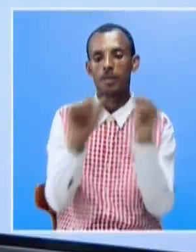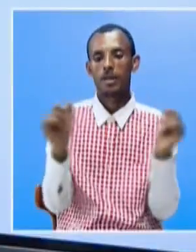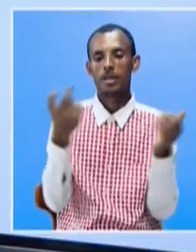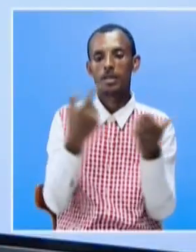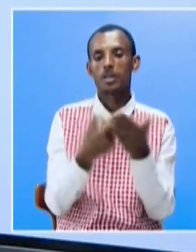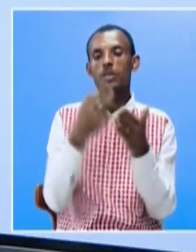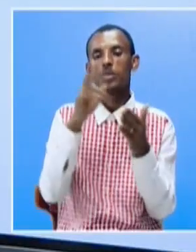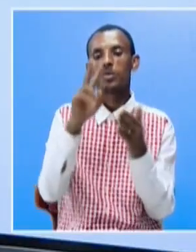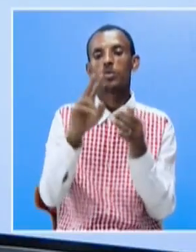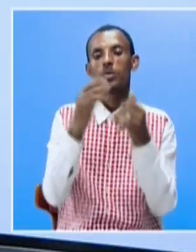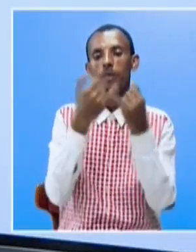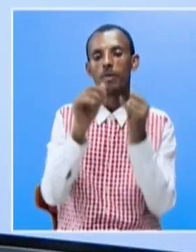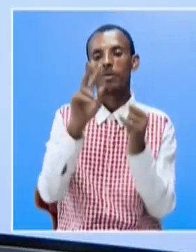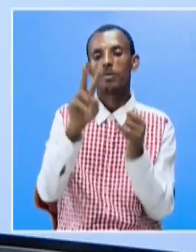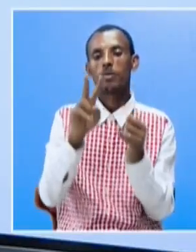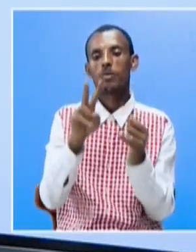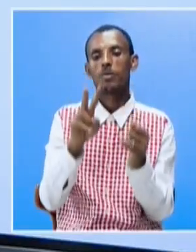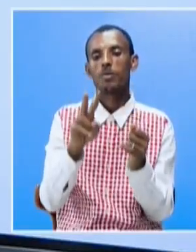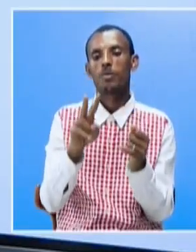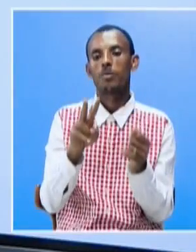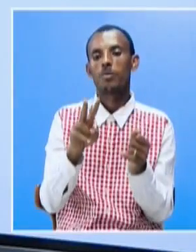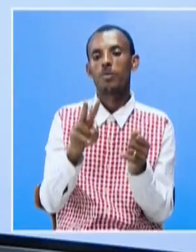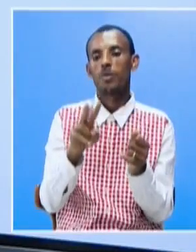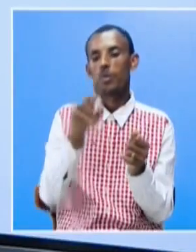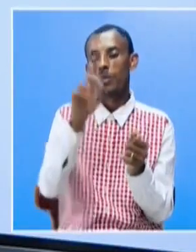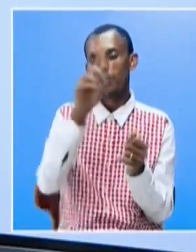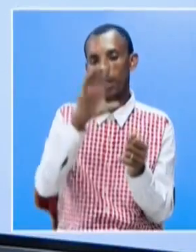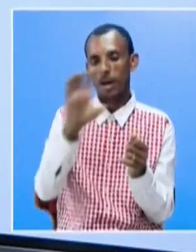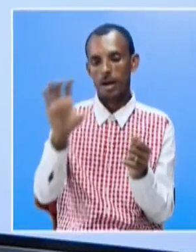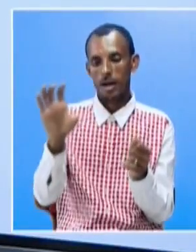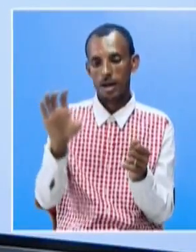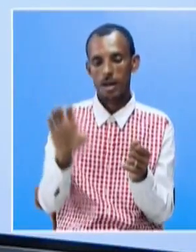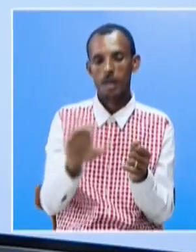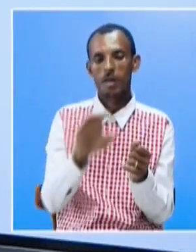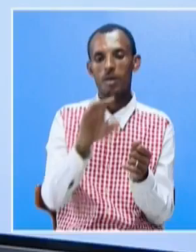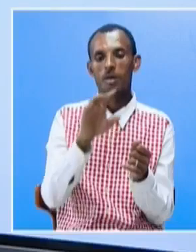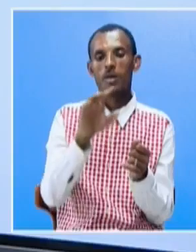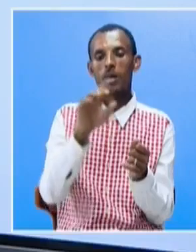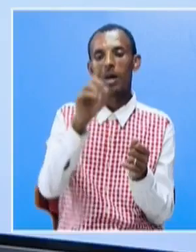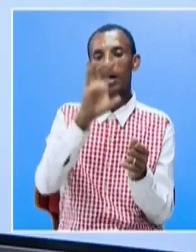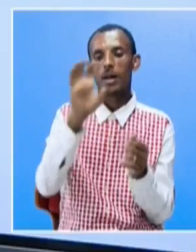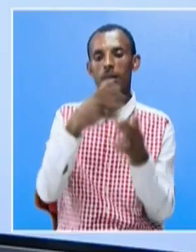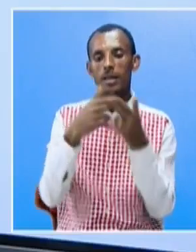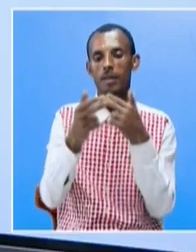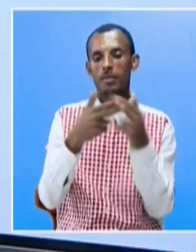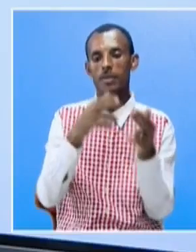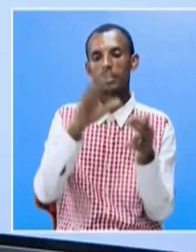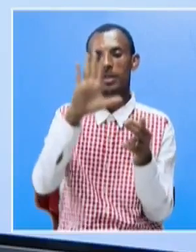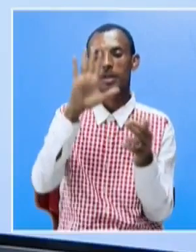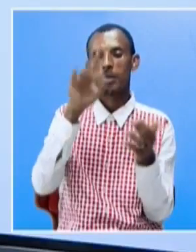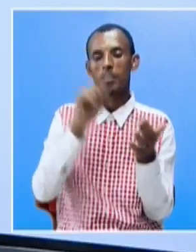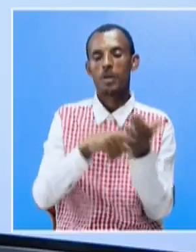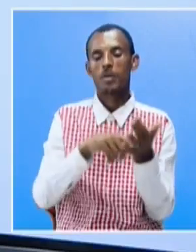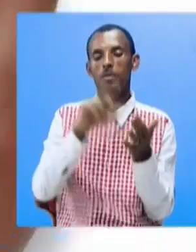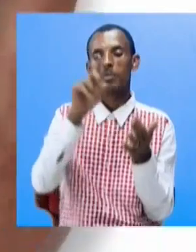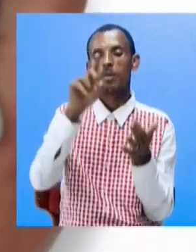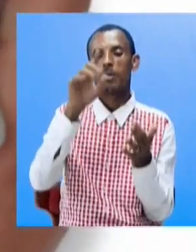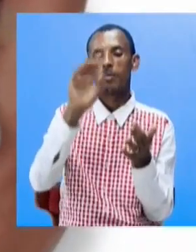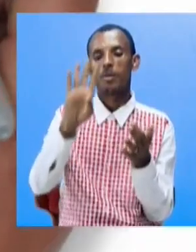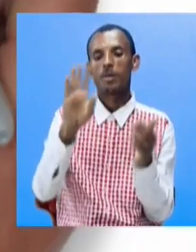by 2, it's 1 by 2, it is 100. 100 times 3.14 gives us